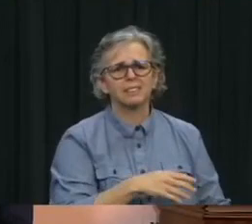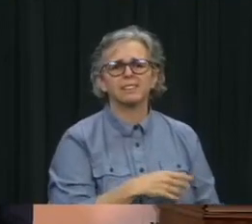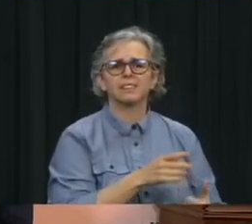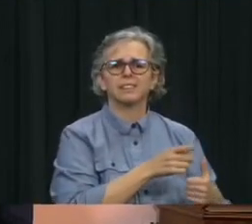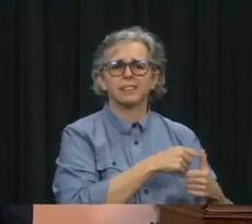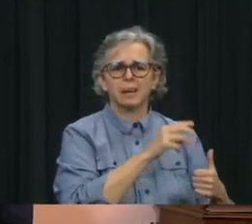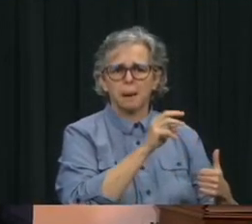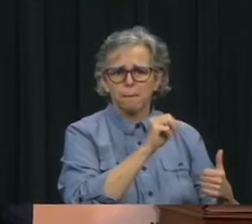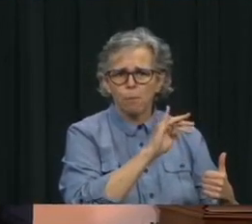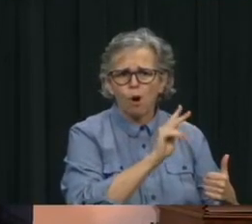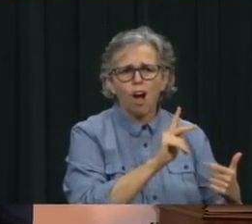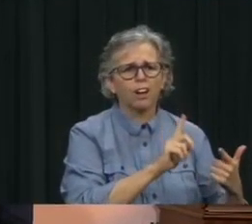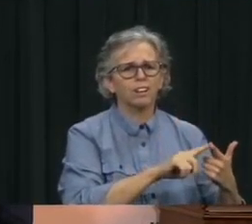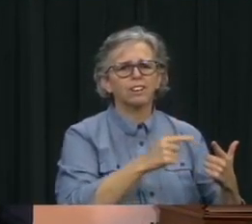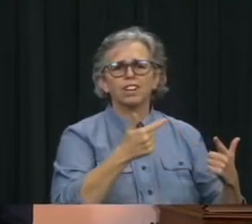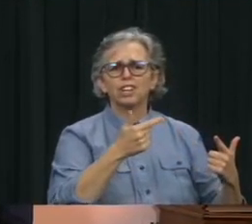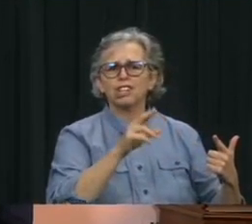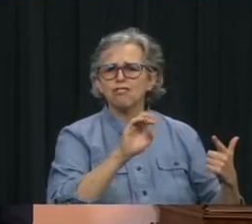Paul,